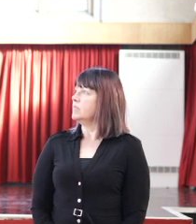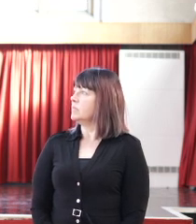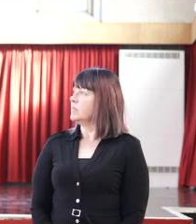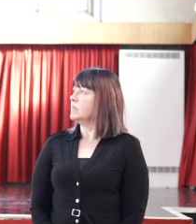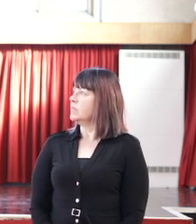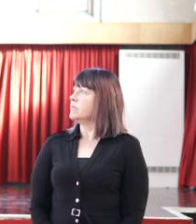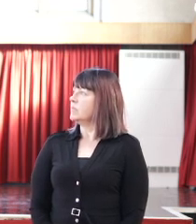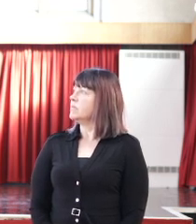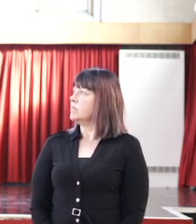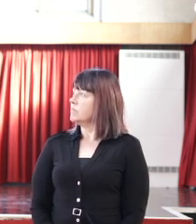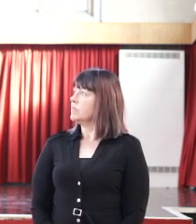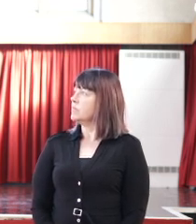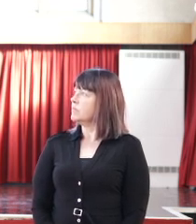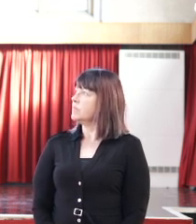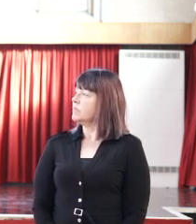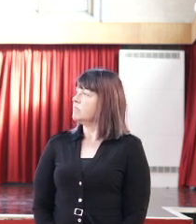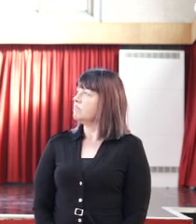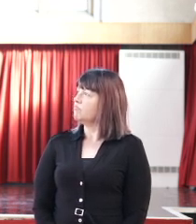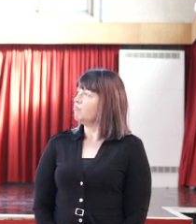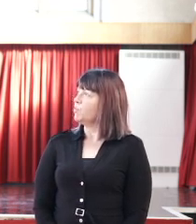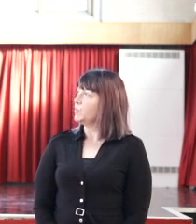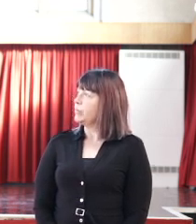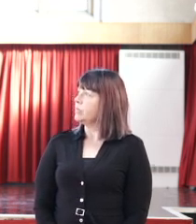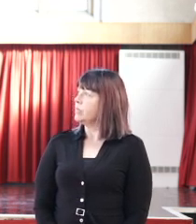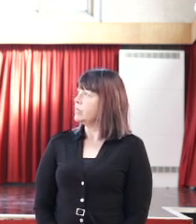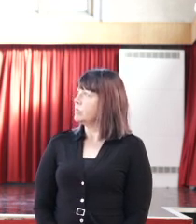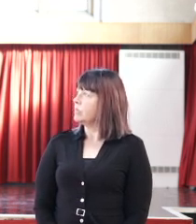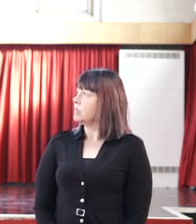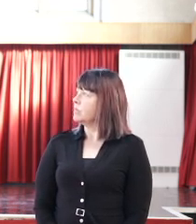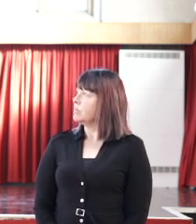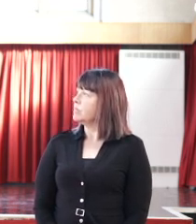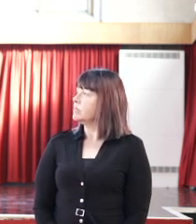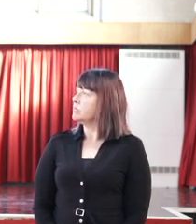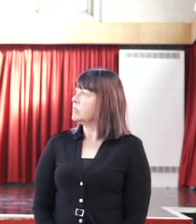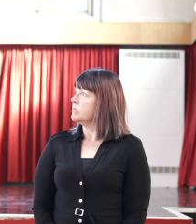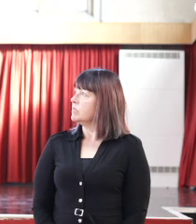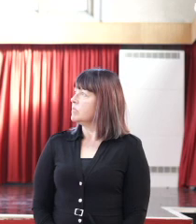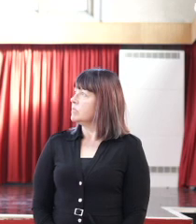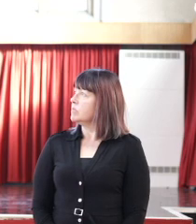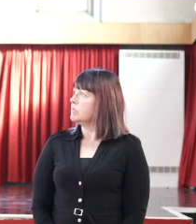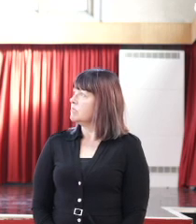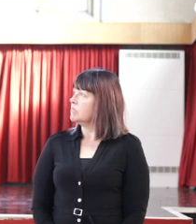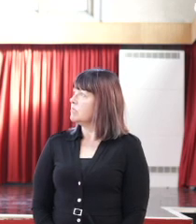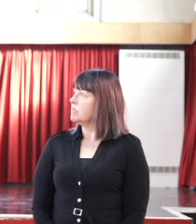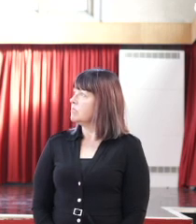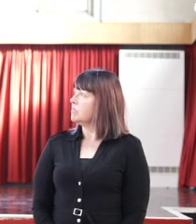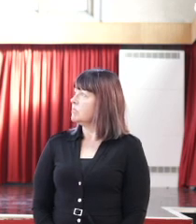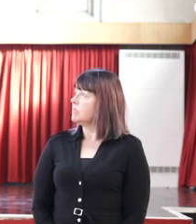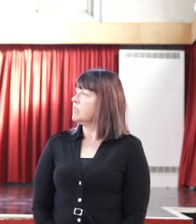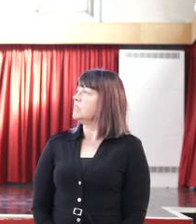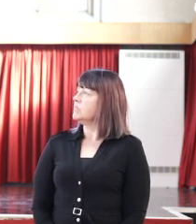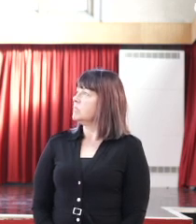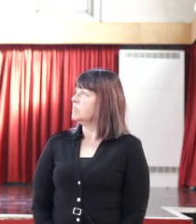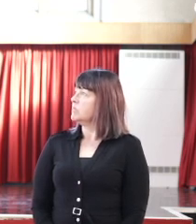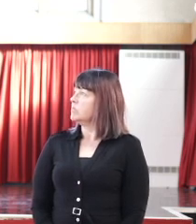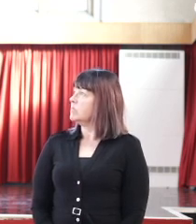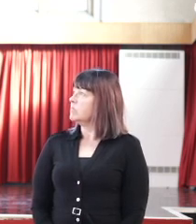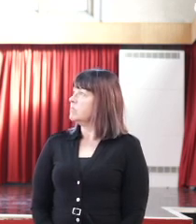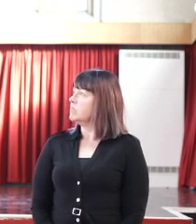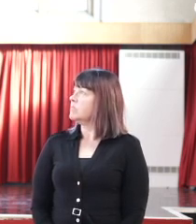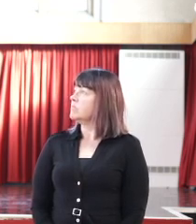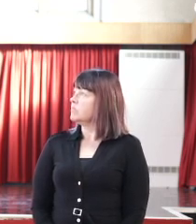anything. But when you're comfortable, when you're at home, sometimes even if you have a hearing aid when you're out and